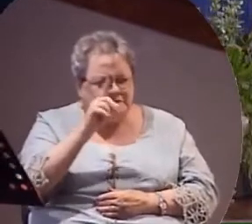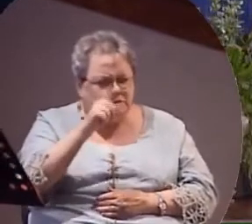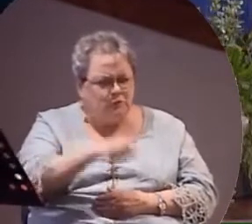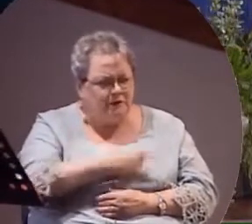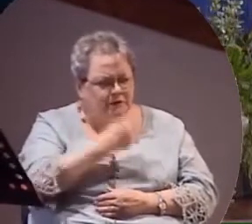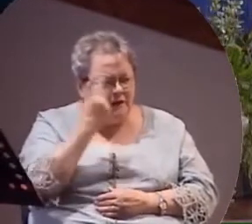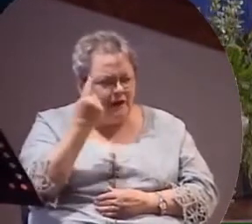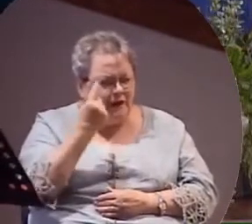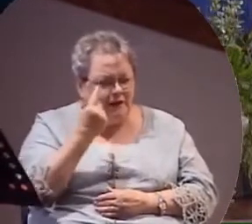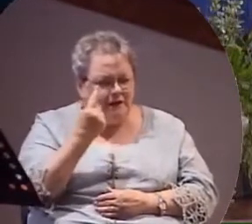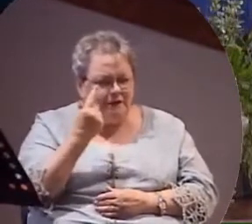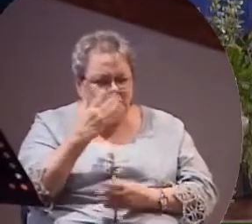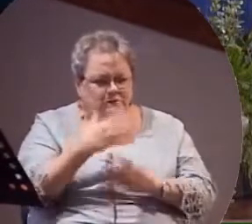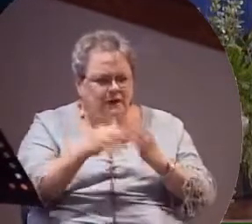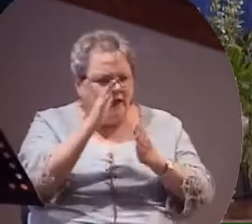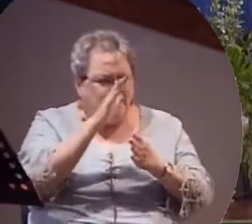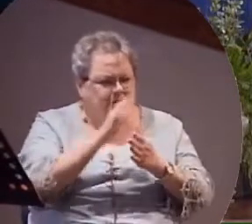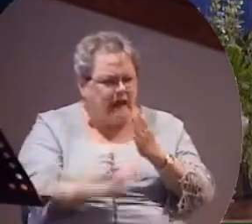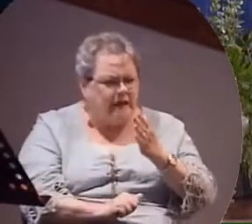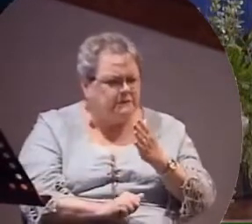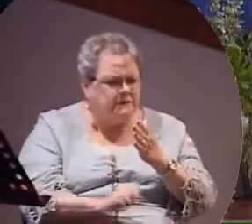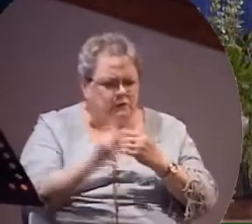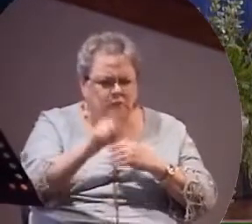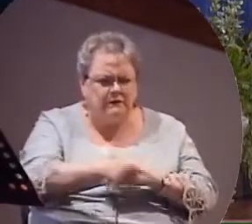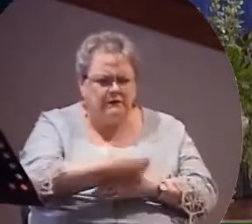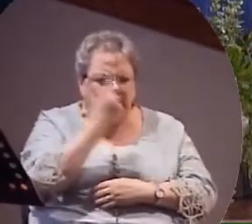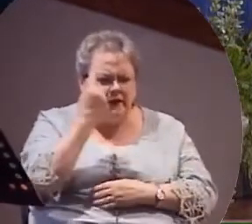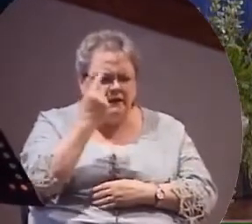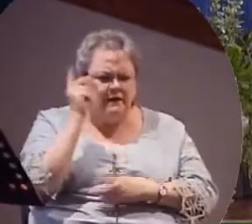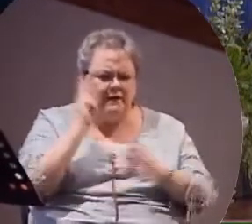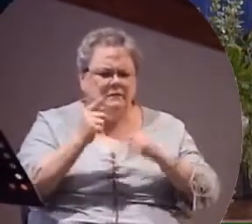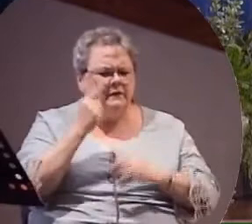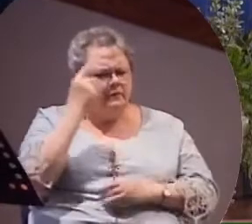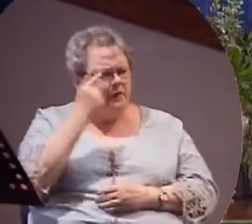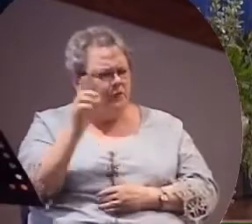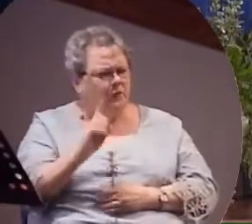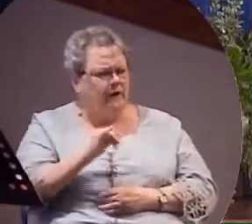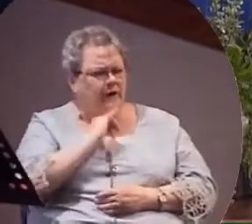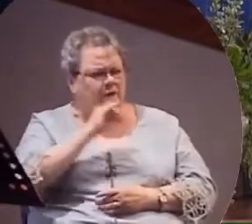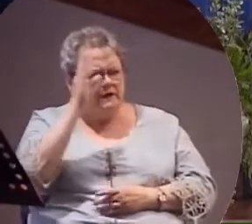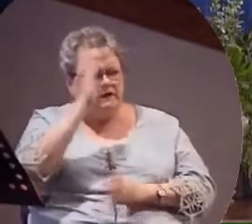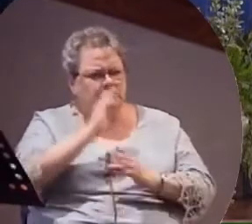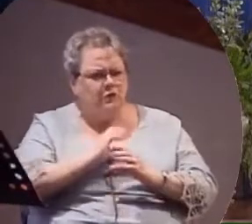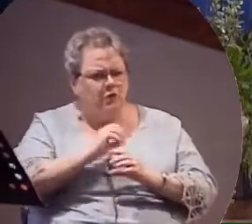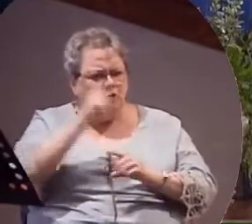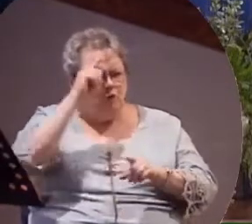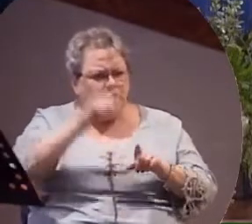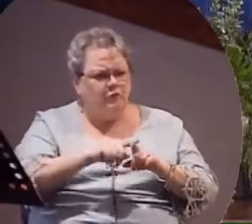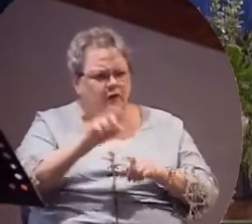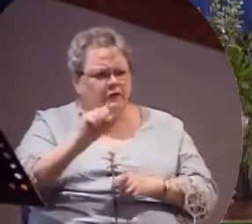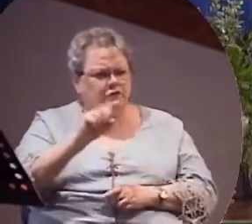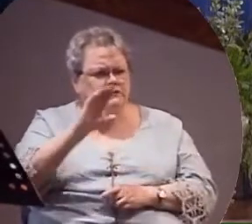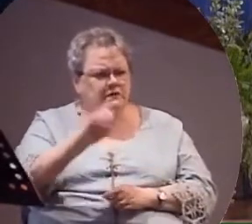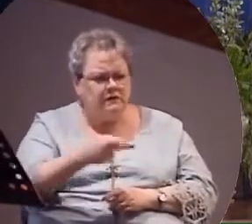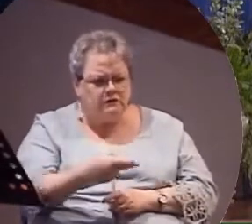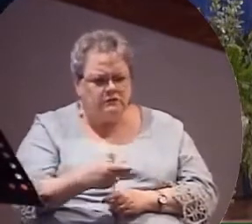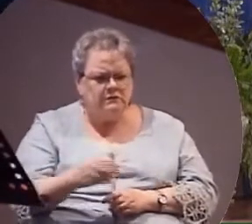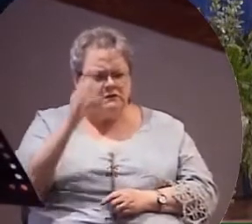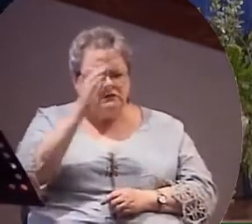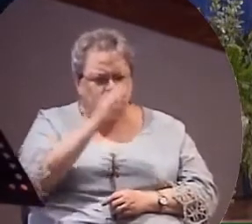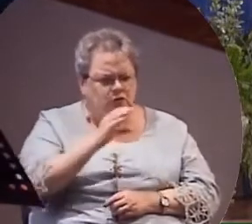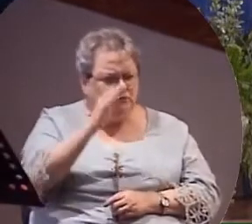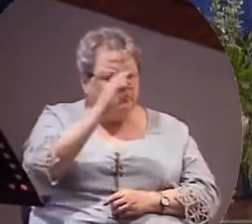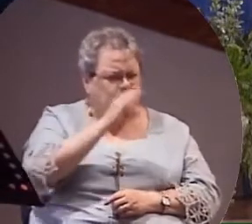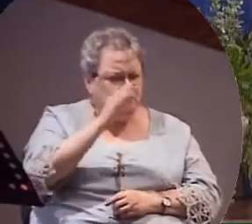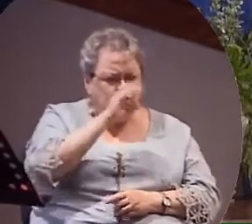sir. People wondered about what happened to old Brother Such. I mean, they searched and they searched and they searched,